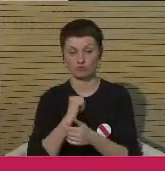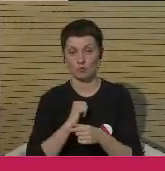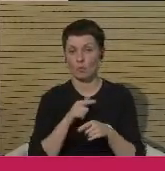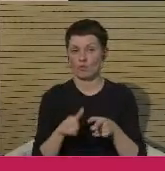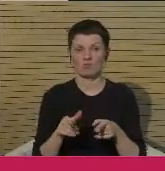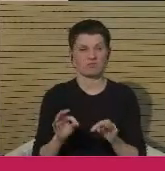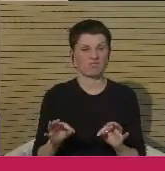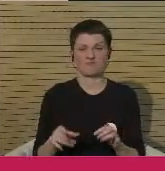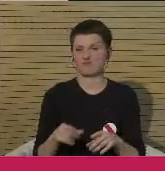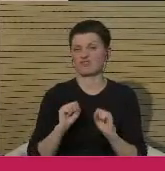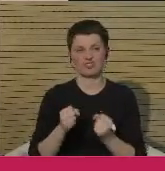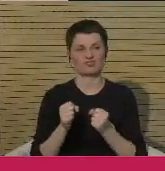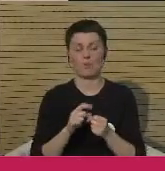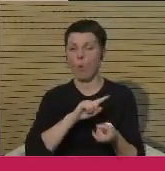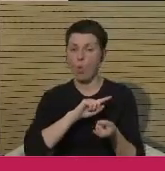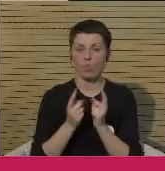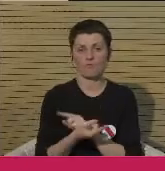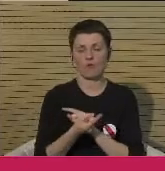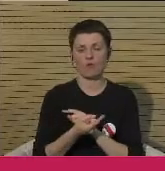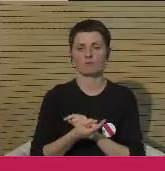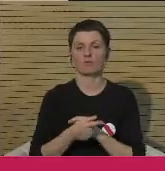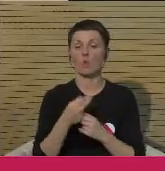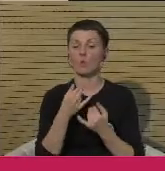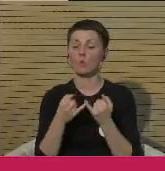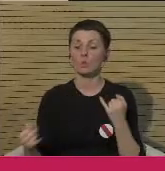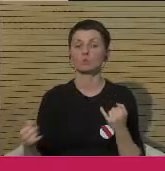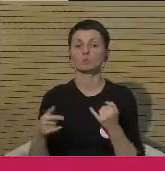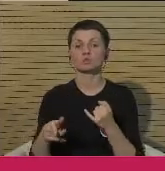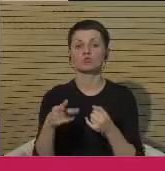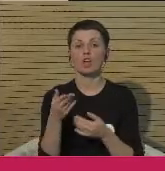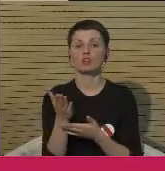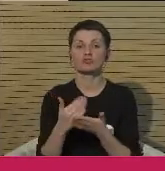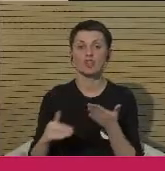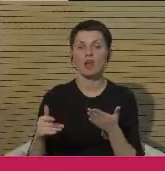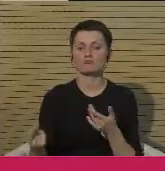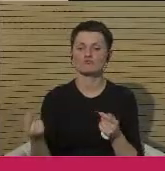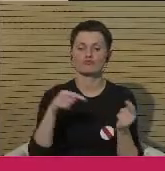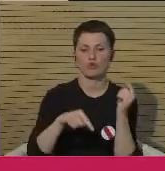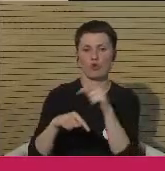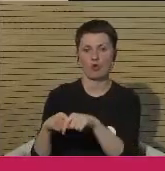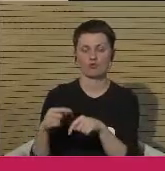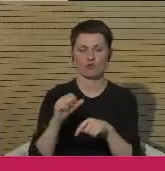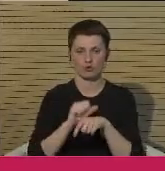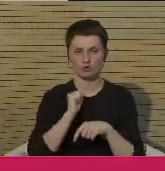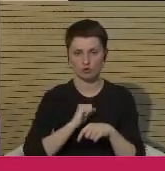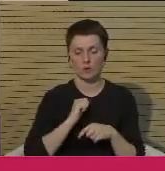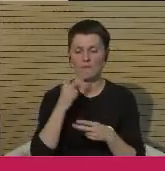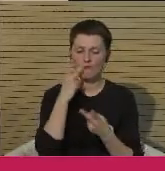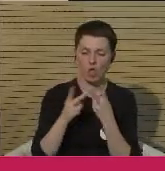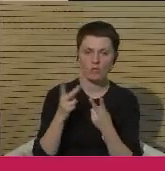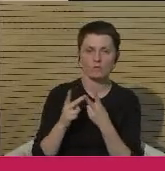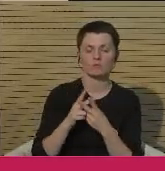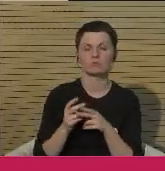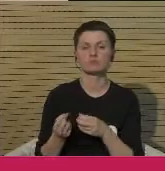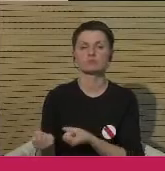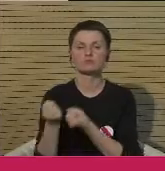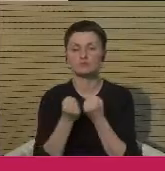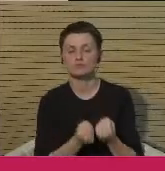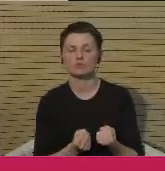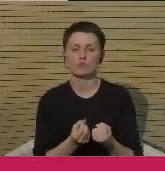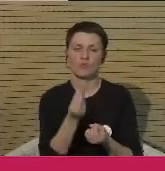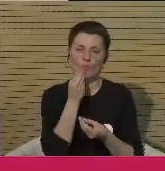I would like to comment on conflicts of districts. It was the case, but now the